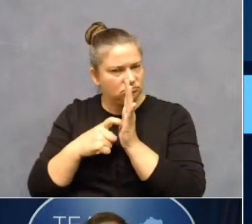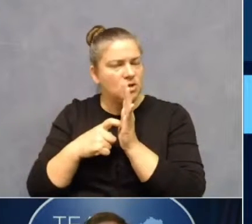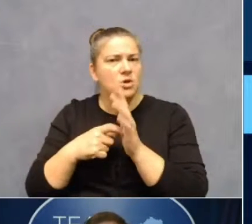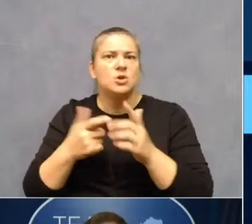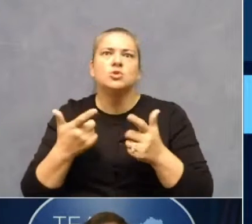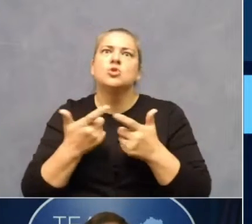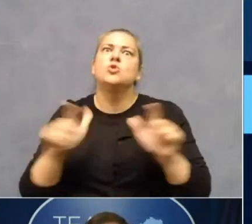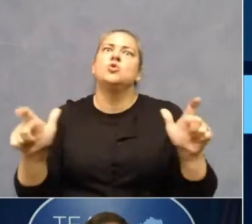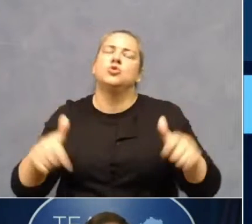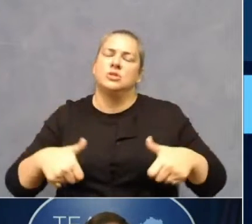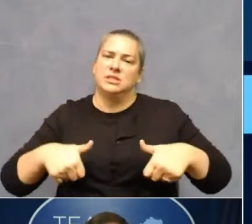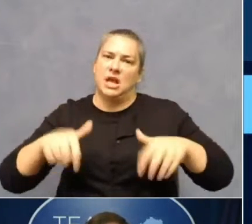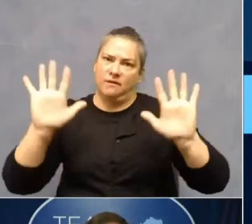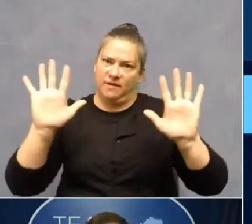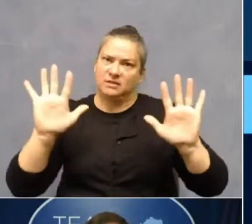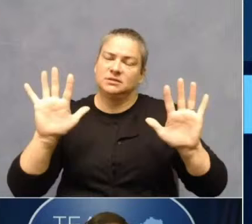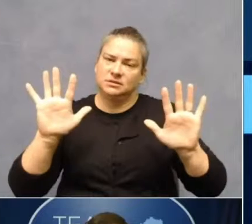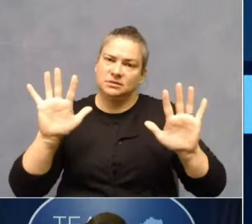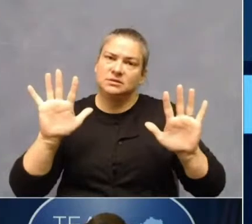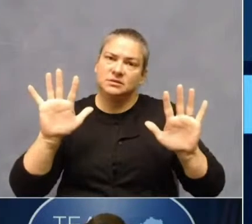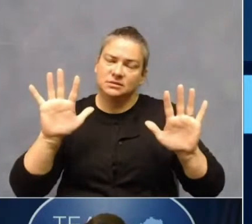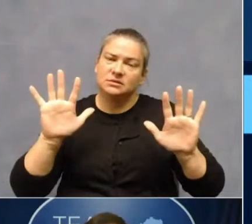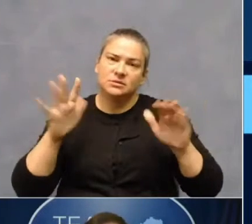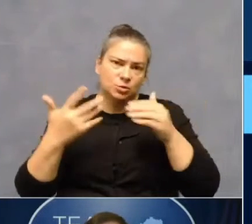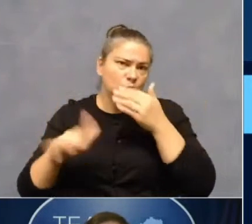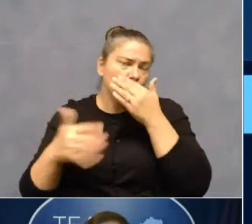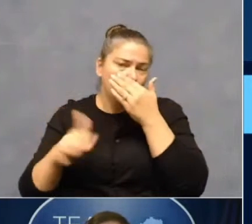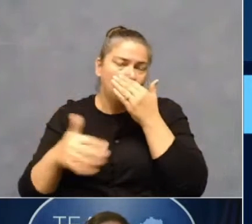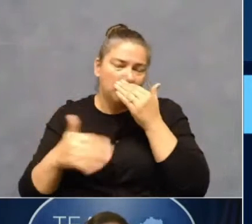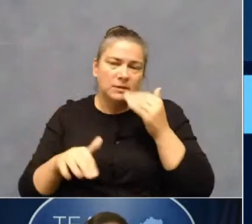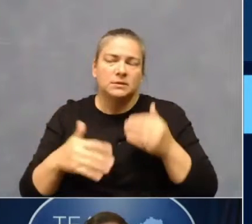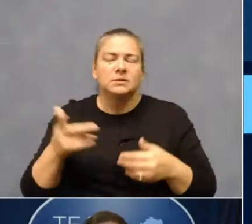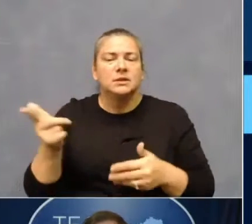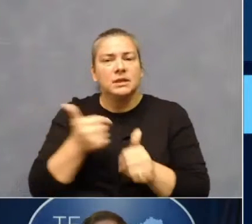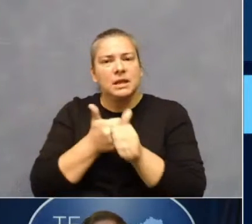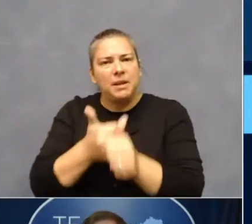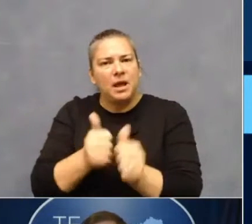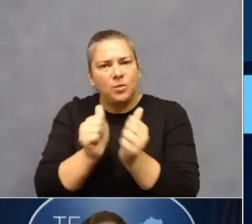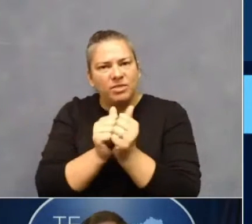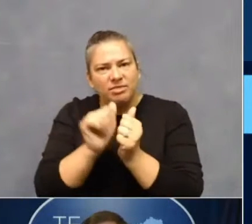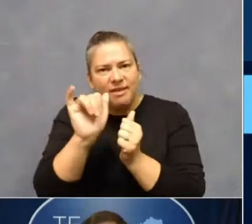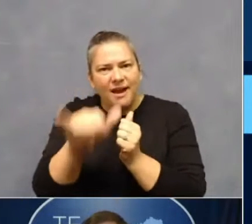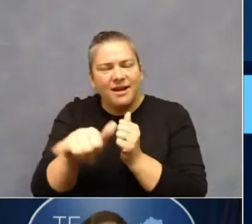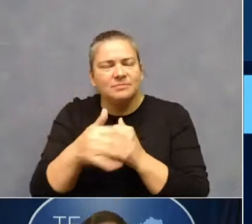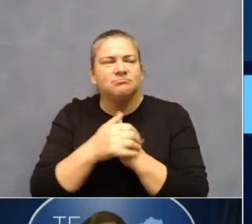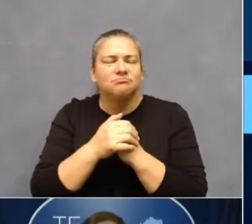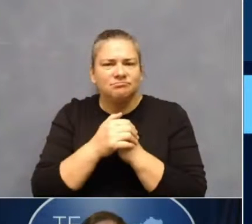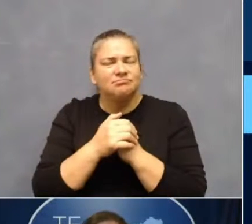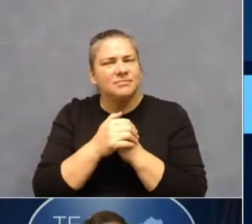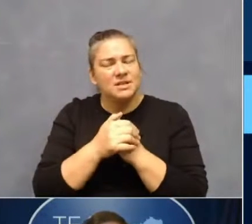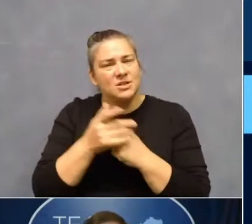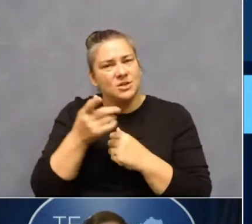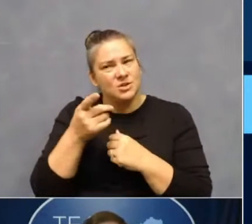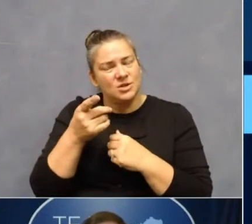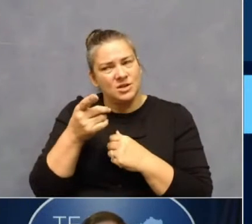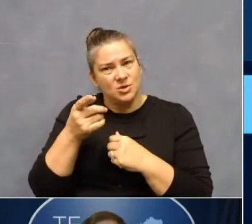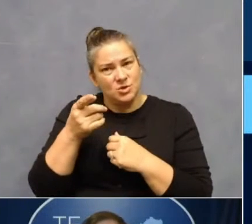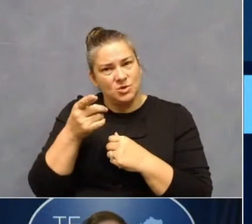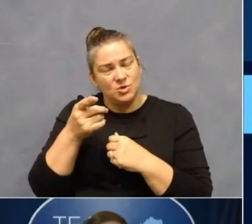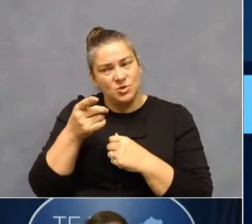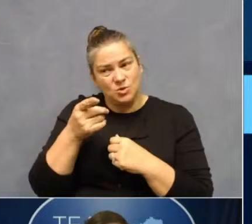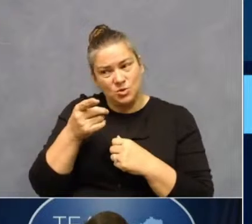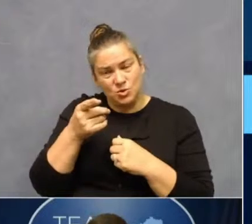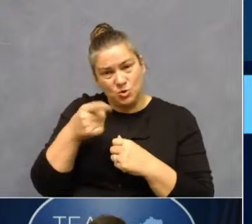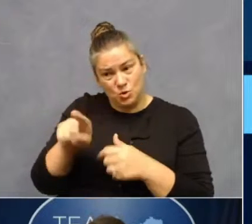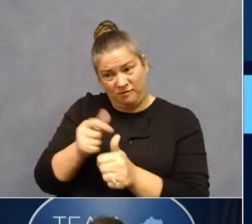those they impact. And compliance with them is how we honor those sacrifices, but they